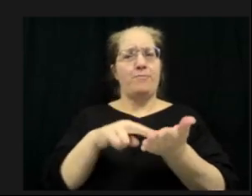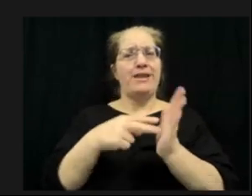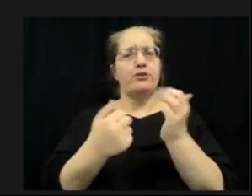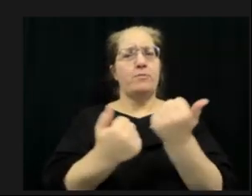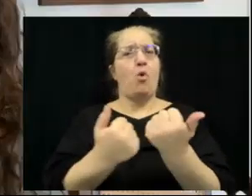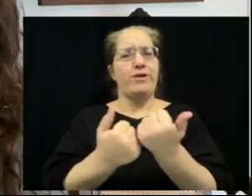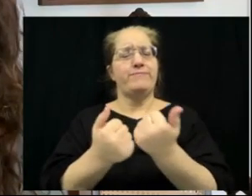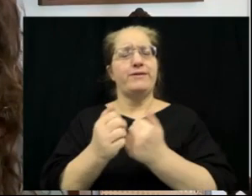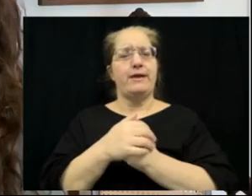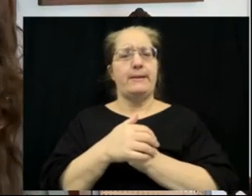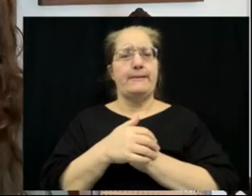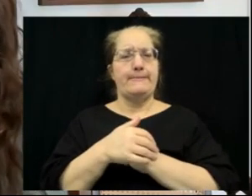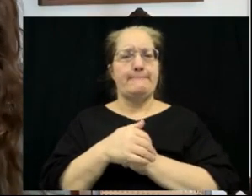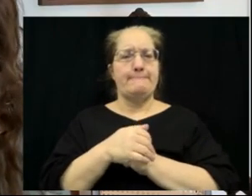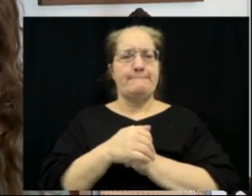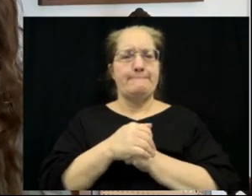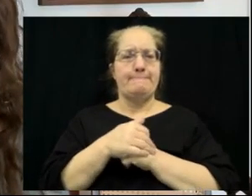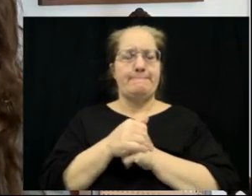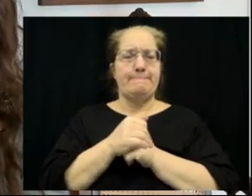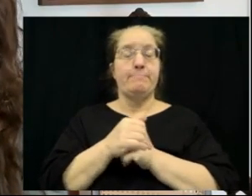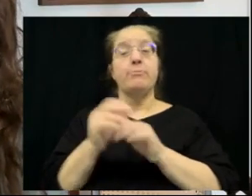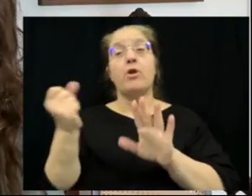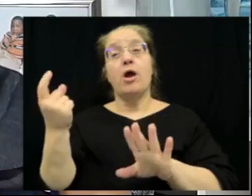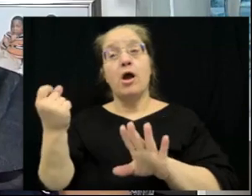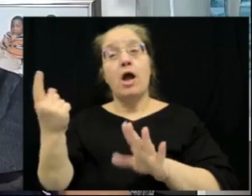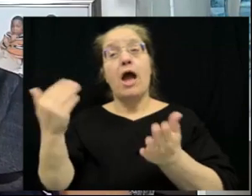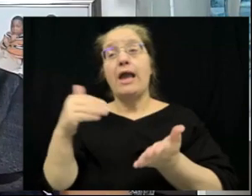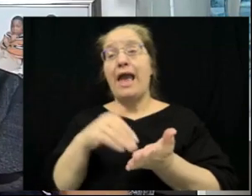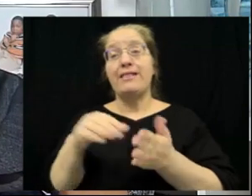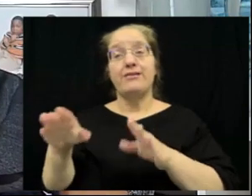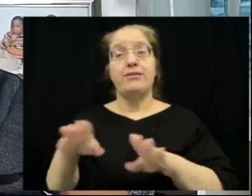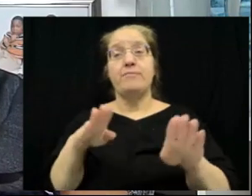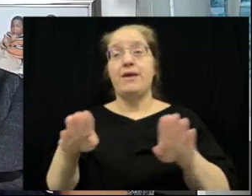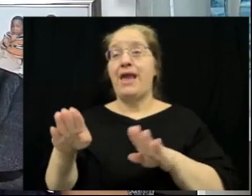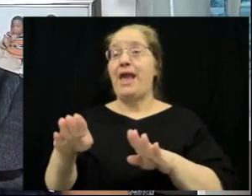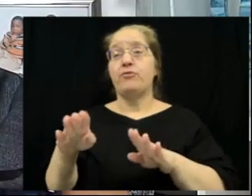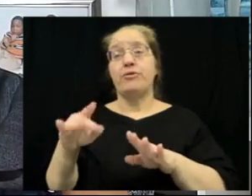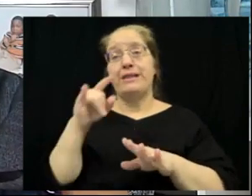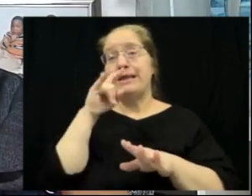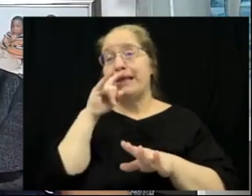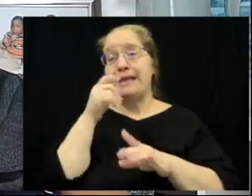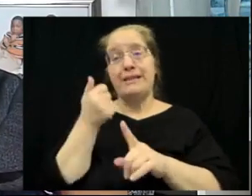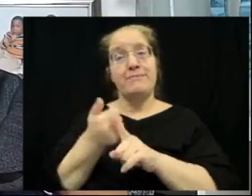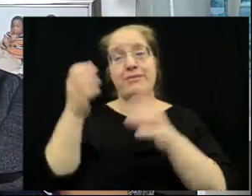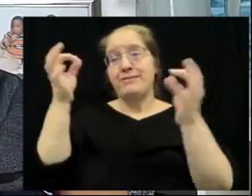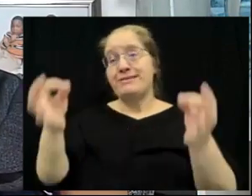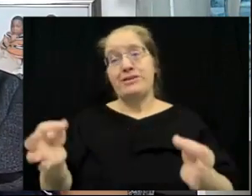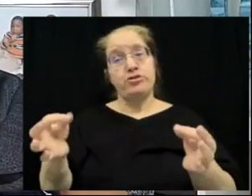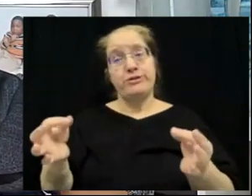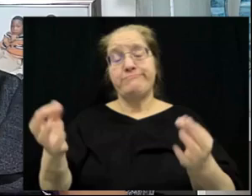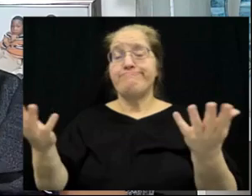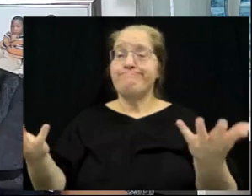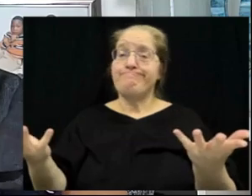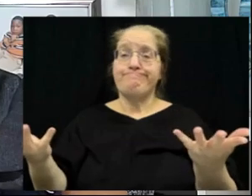helpful. Mm-hmm. Yeah, and so again, this is a behavior that rests on the child. And so I think with the